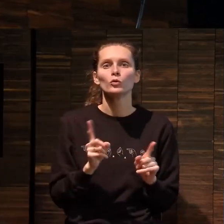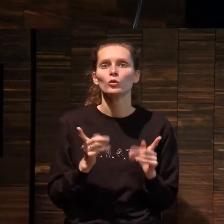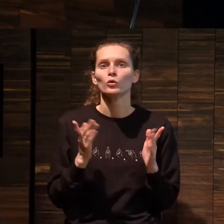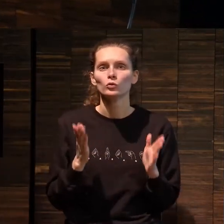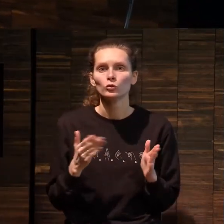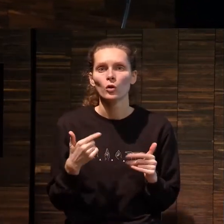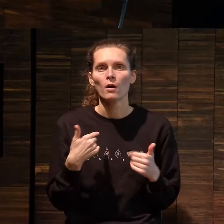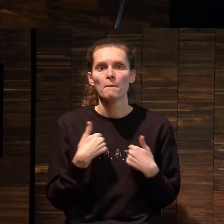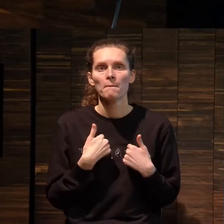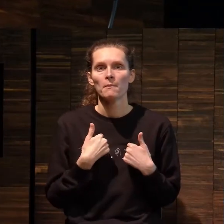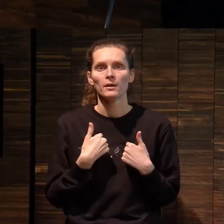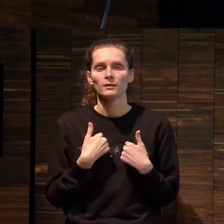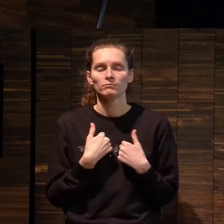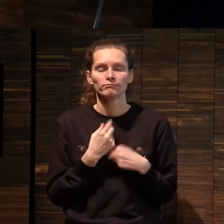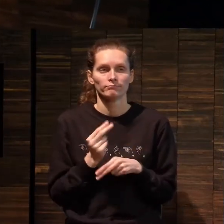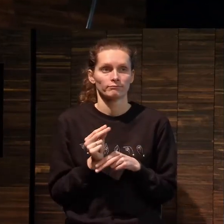that